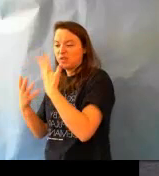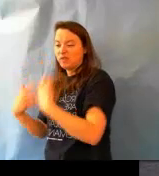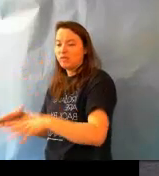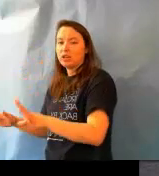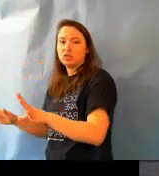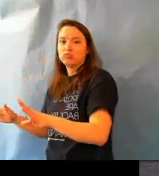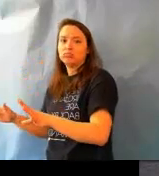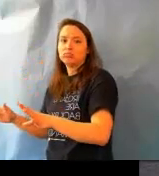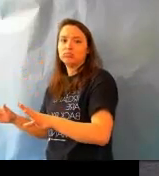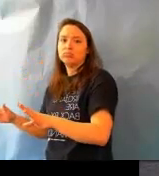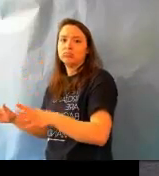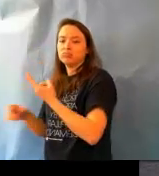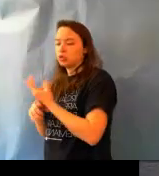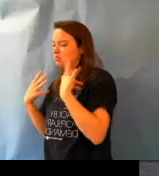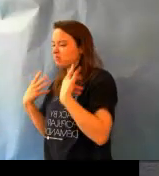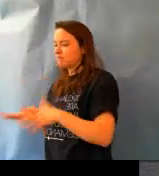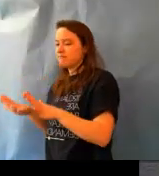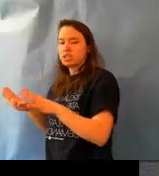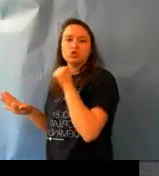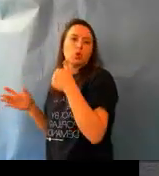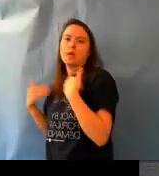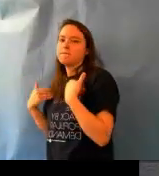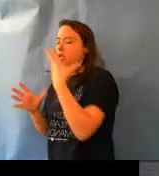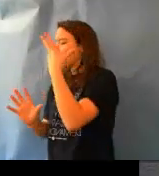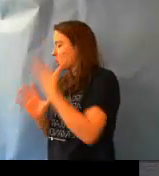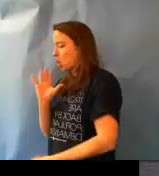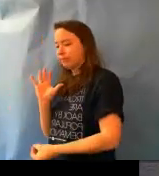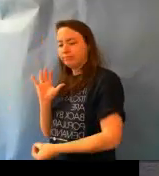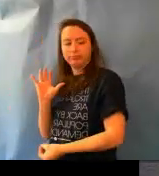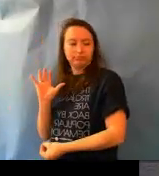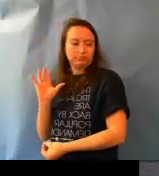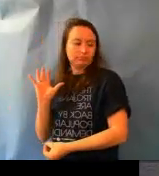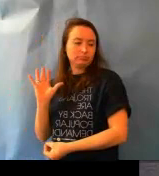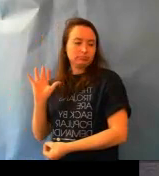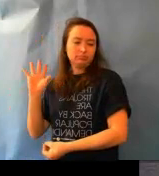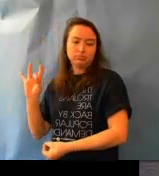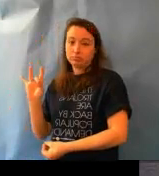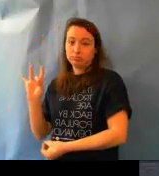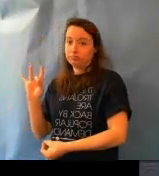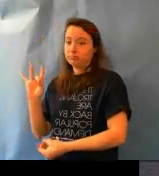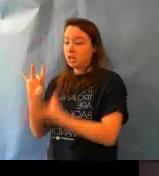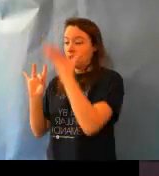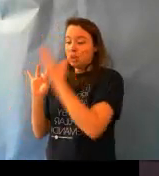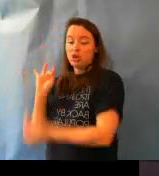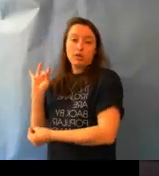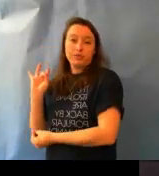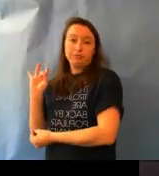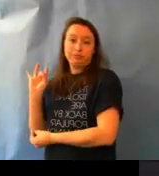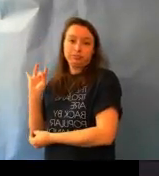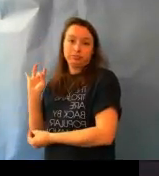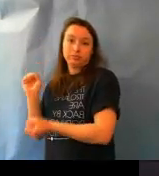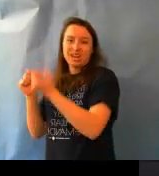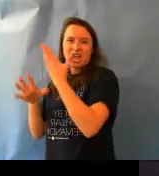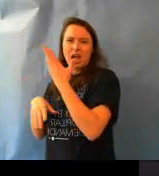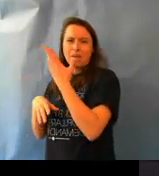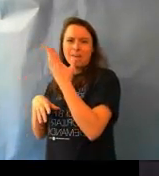have them anymore? No, they're gone. It's like when you eat it. You can't see it anymore. It's gone. So